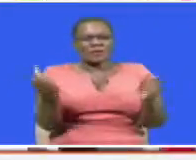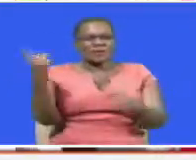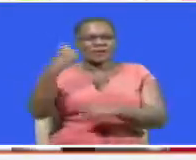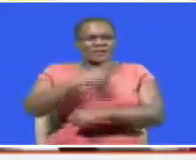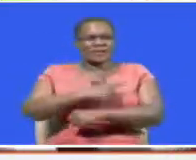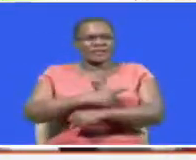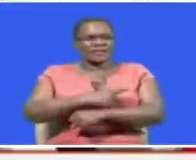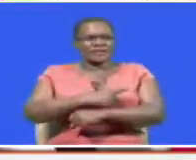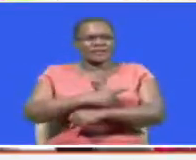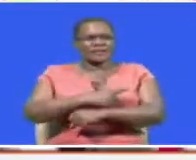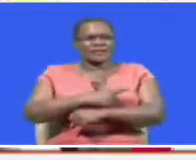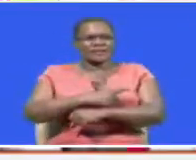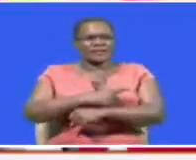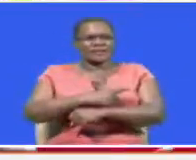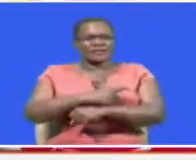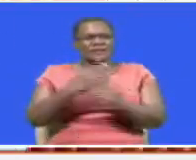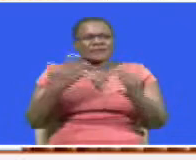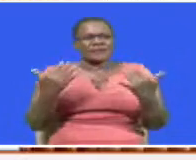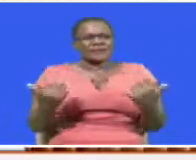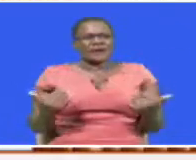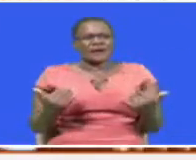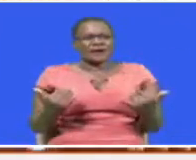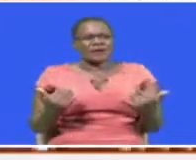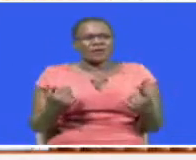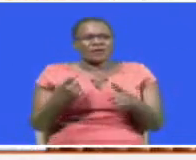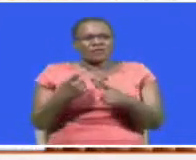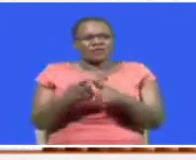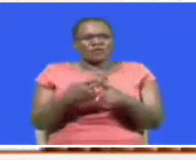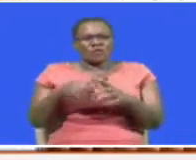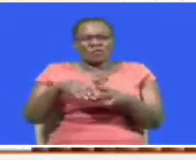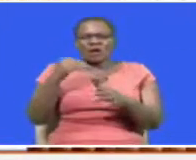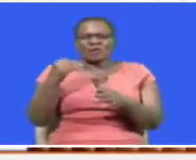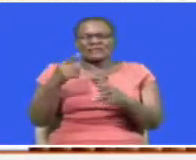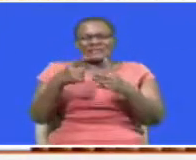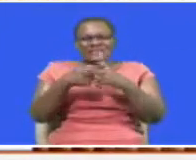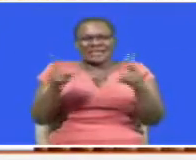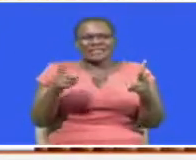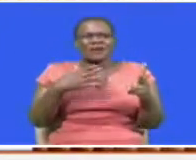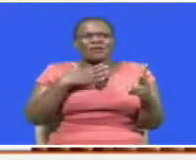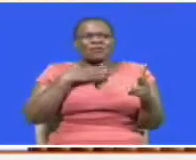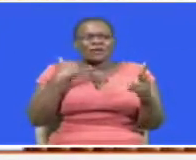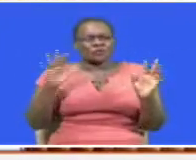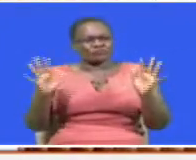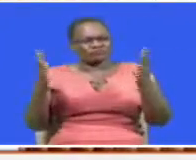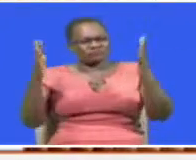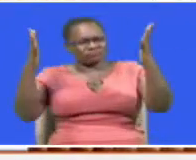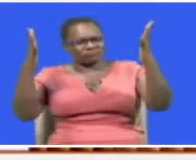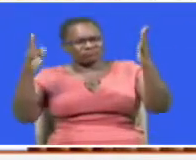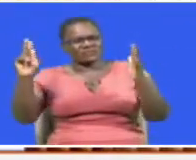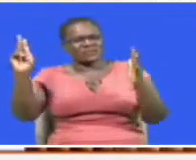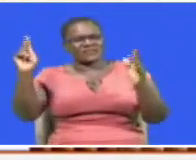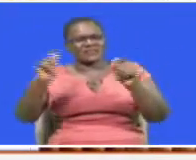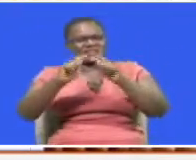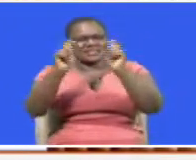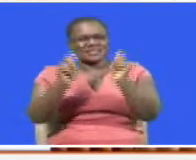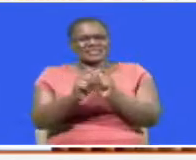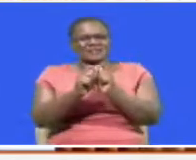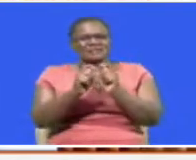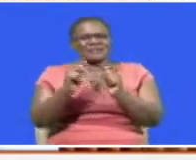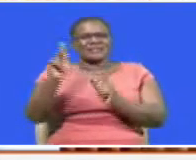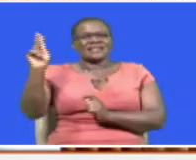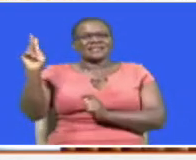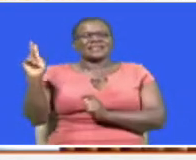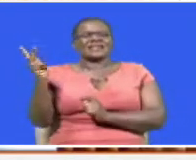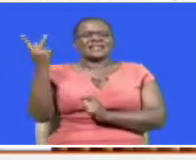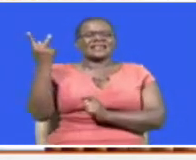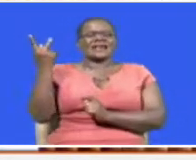quite competitive. And so, from the outset, I just want to congratulate Team Kenya, so